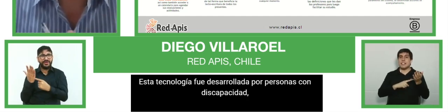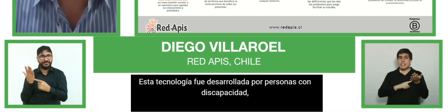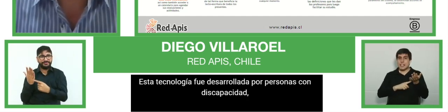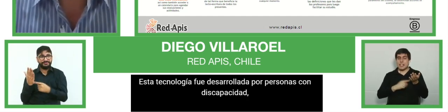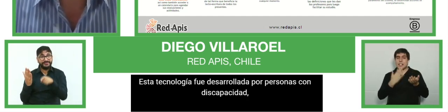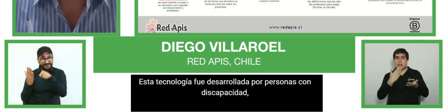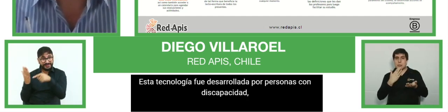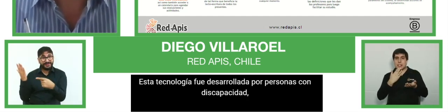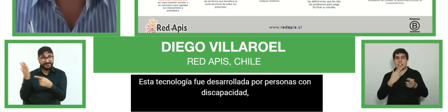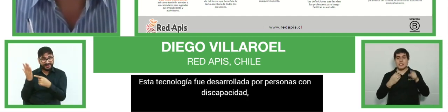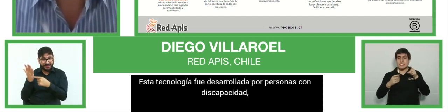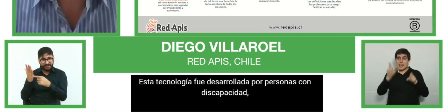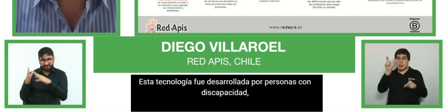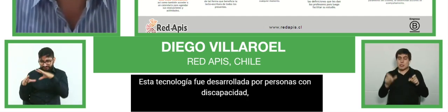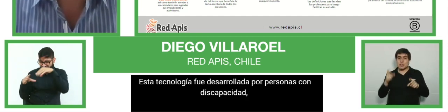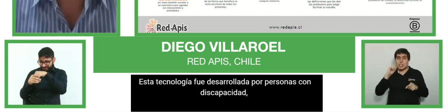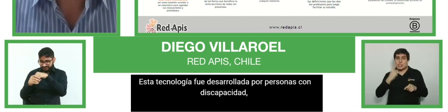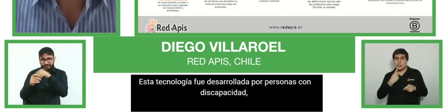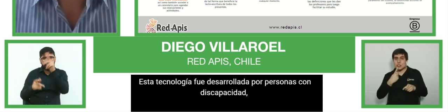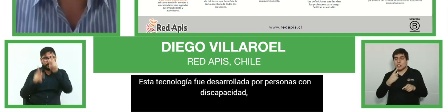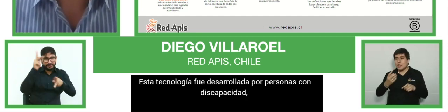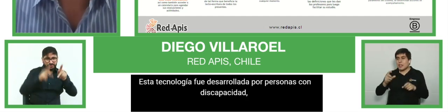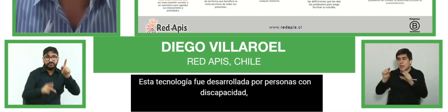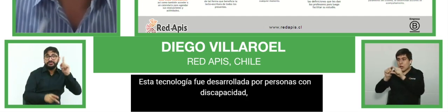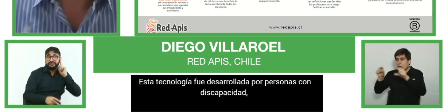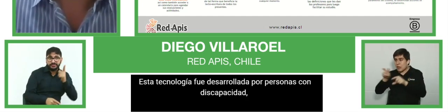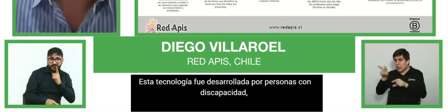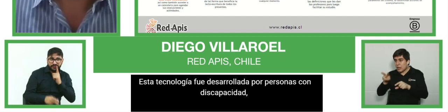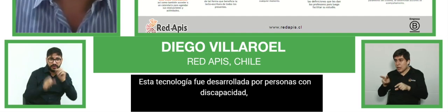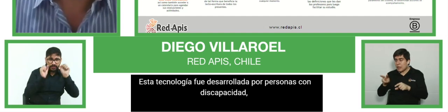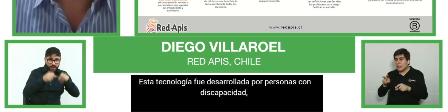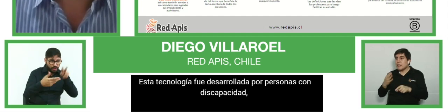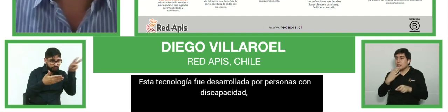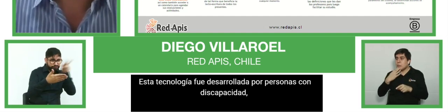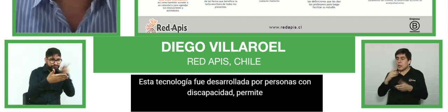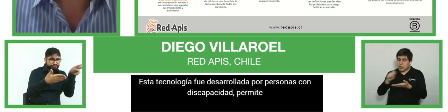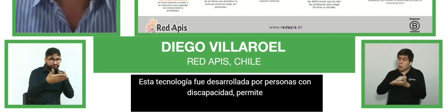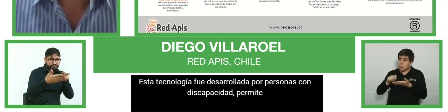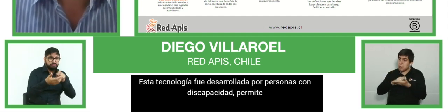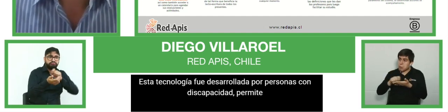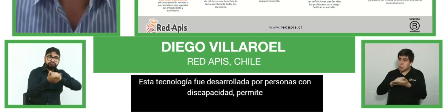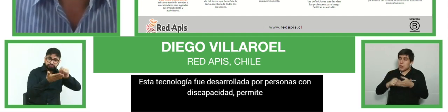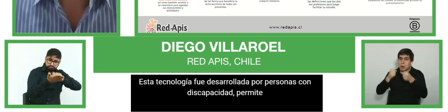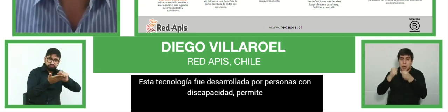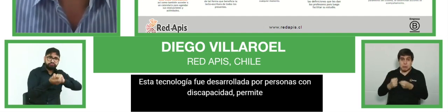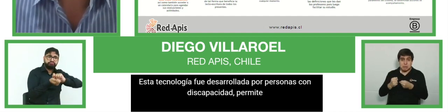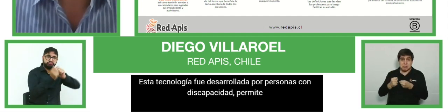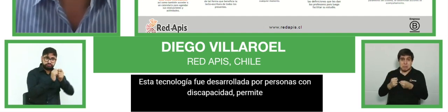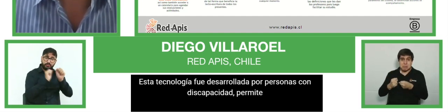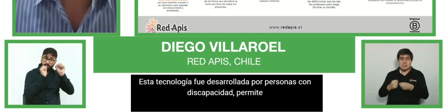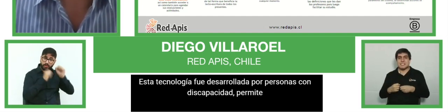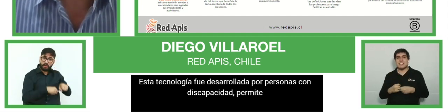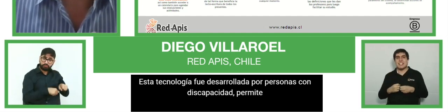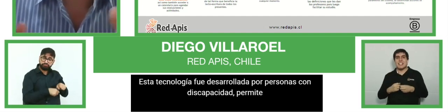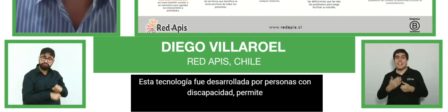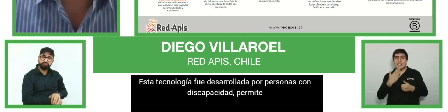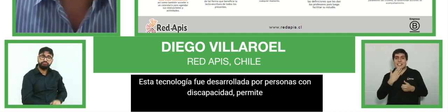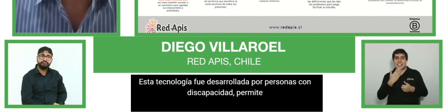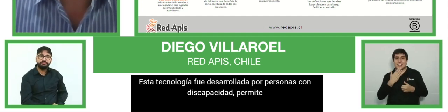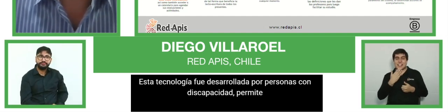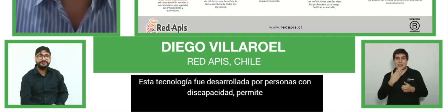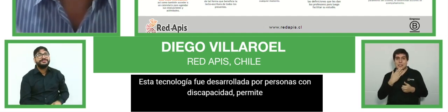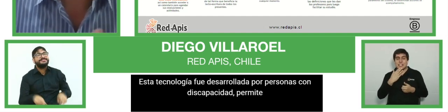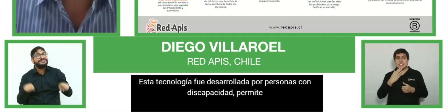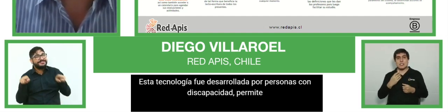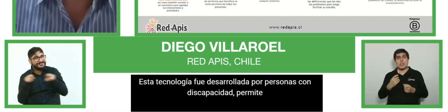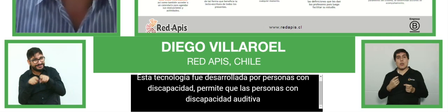reading the subtitle, they can take notes in real time. If there is more than one person, they can have